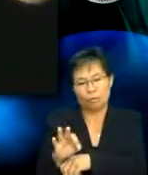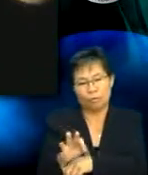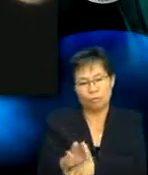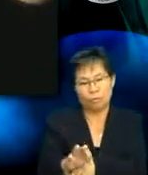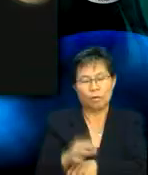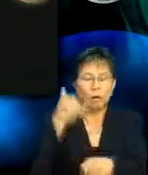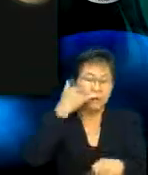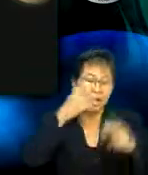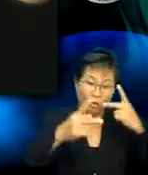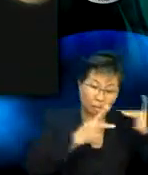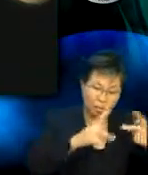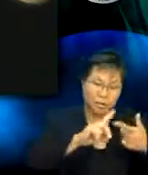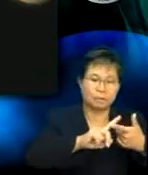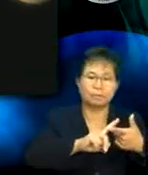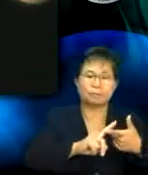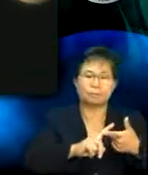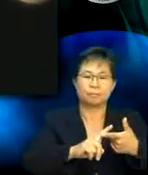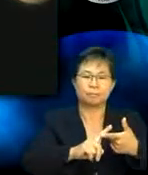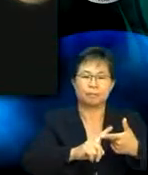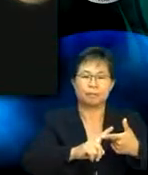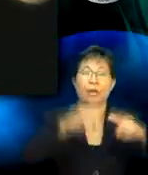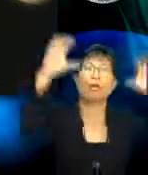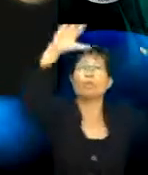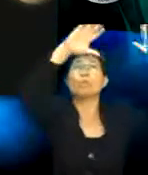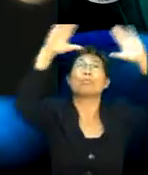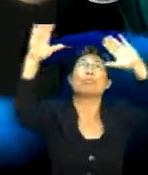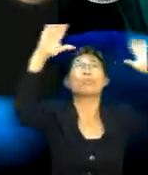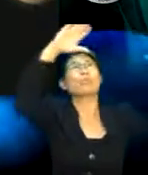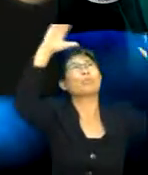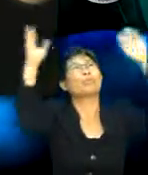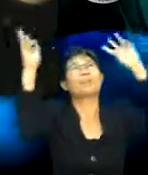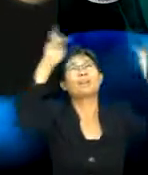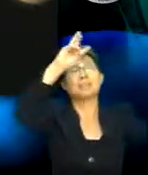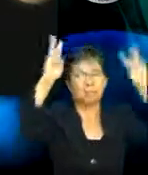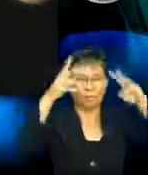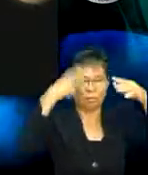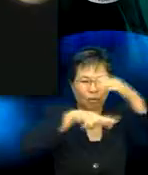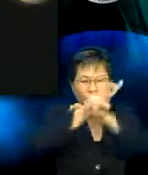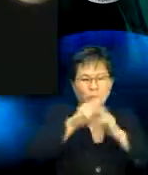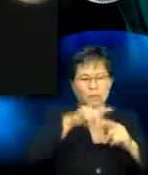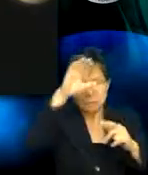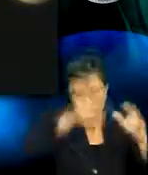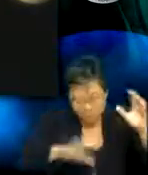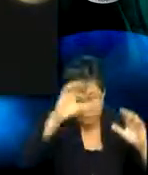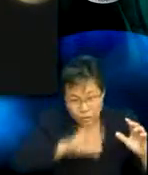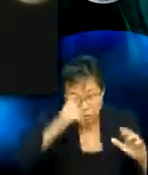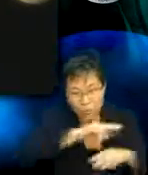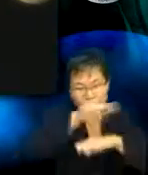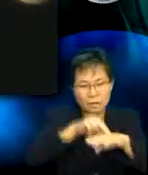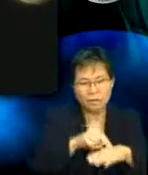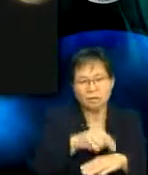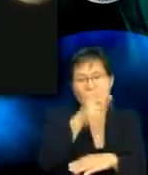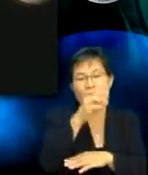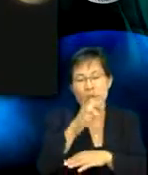telecommunications, weather forecasting, searching for natural resources, defense